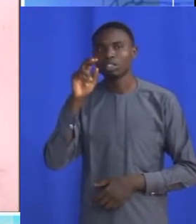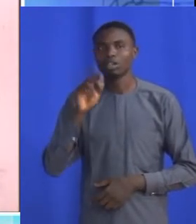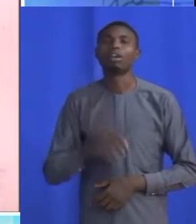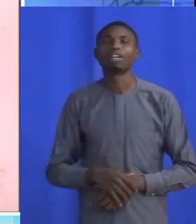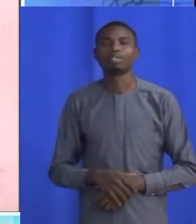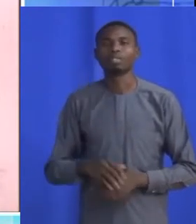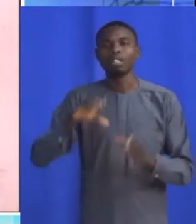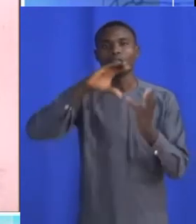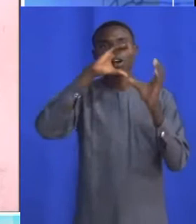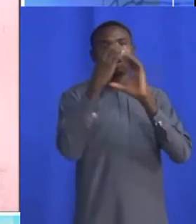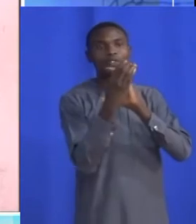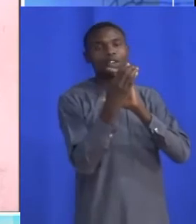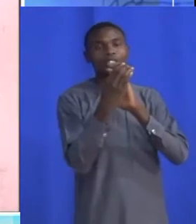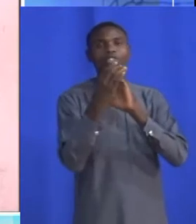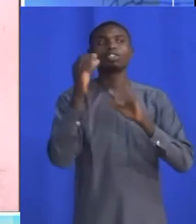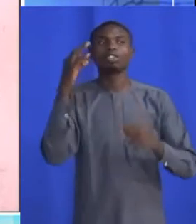supremacy of law.